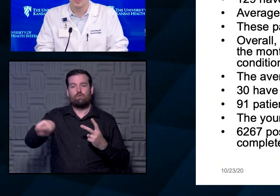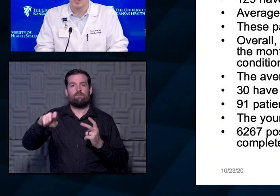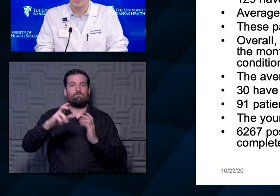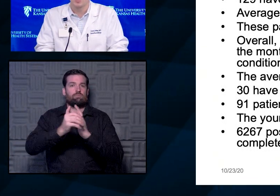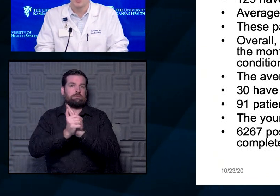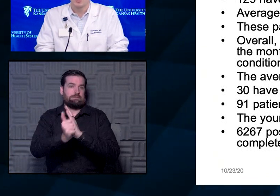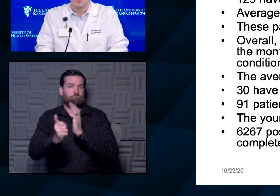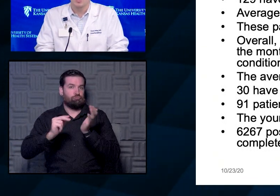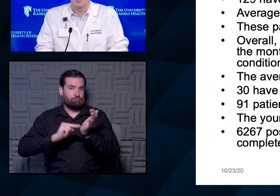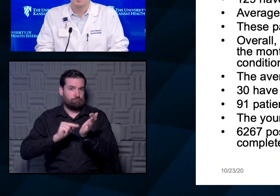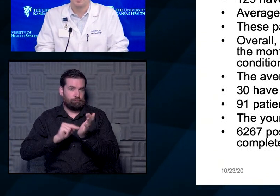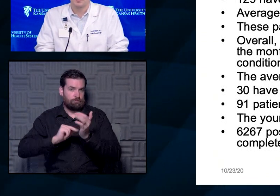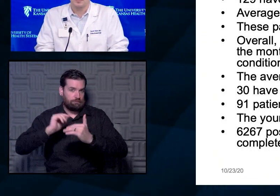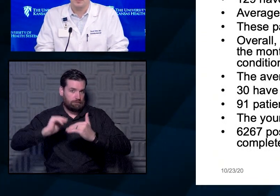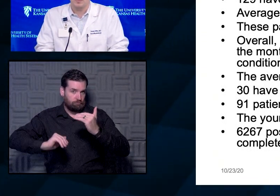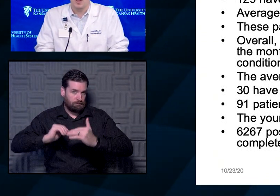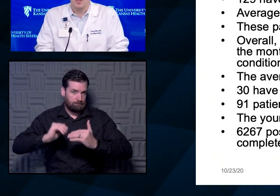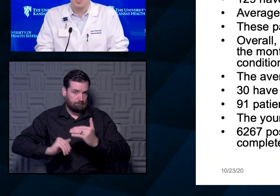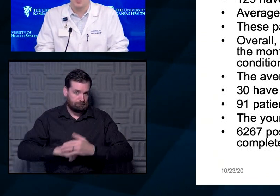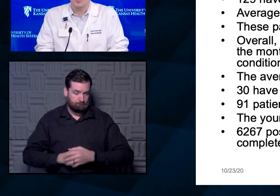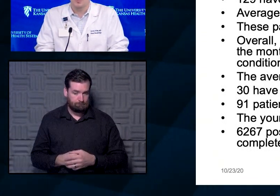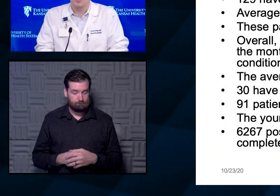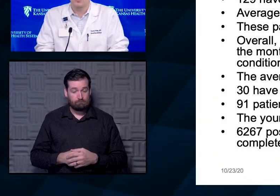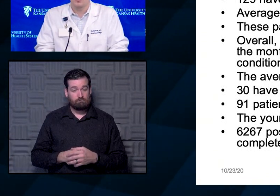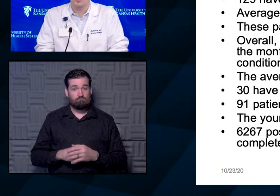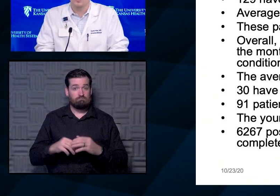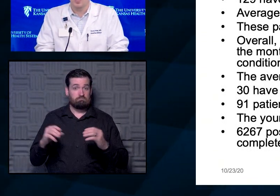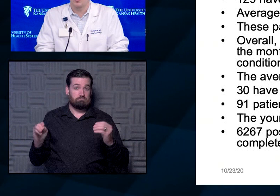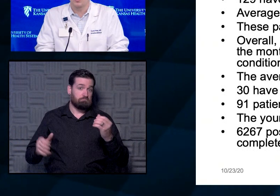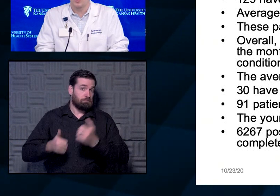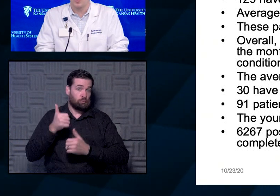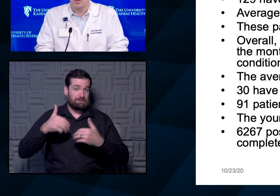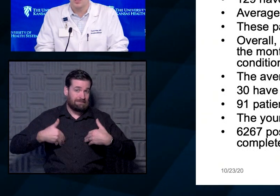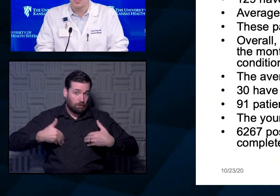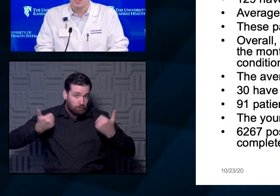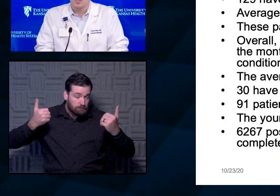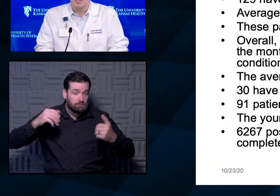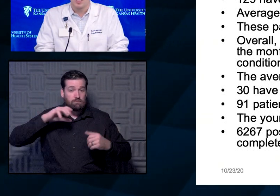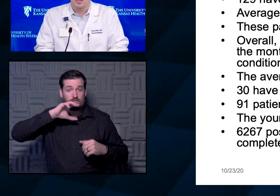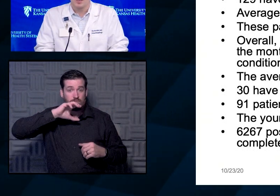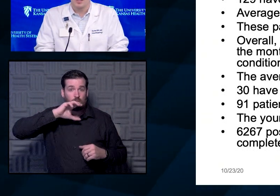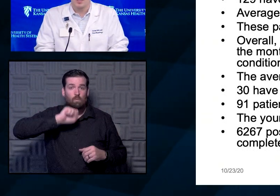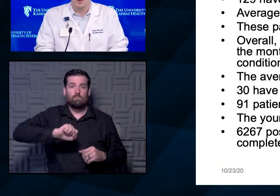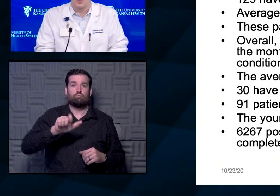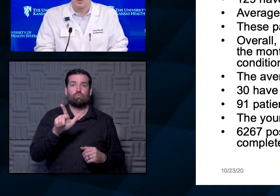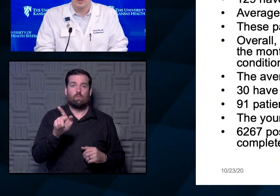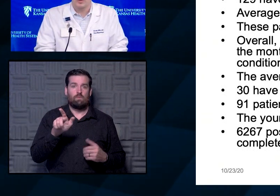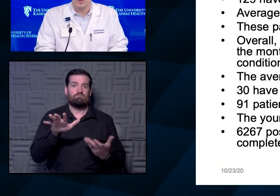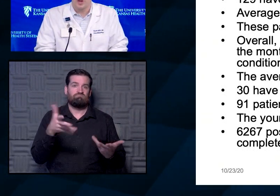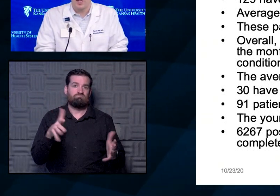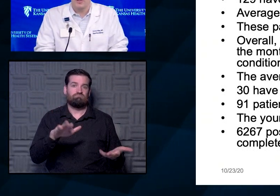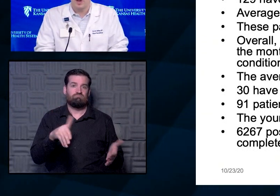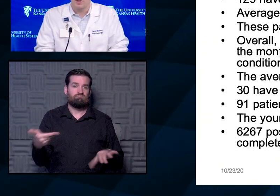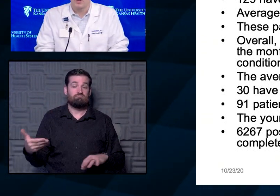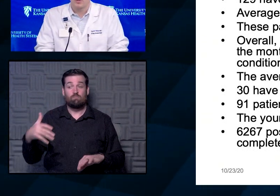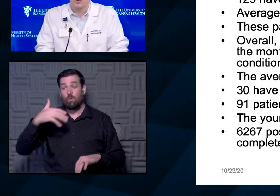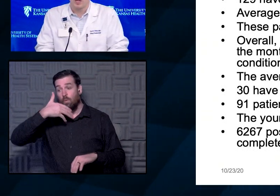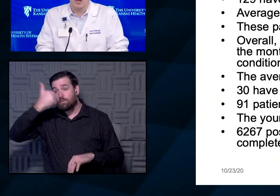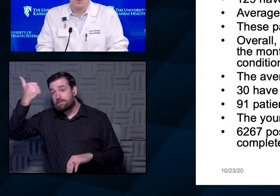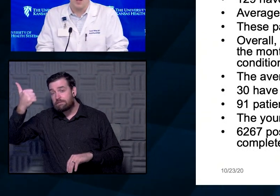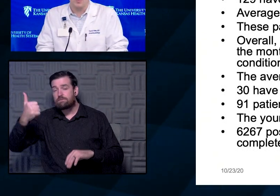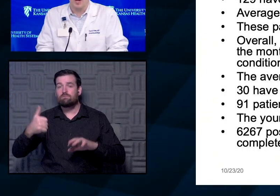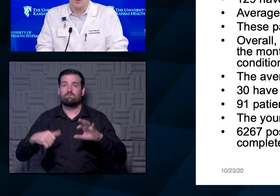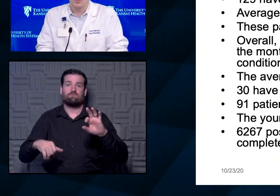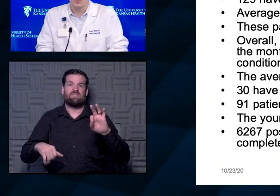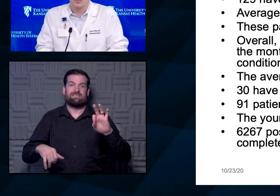nursing facility. The youngest patient who has died was 21, and the oldest was 97. So